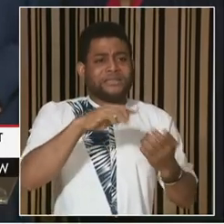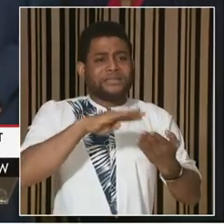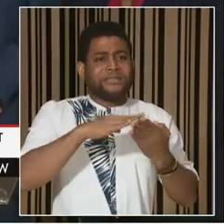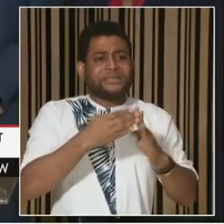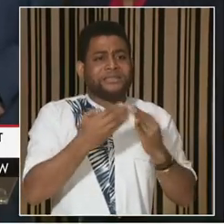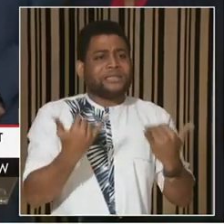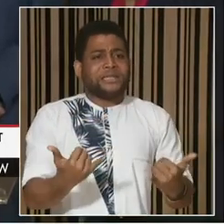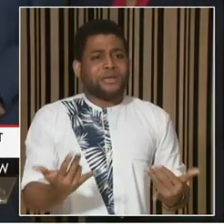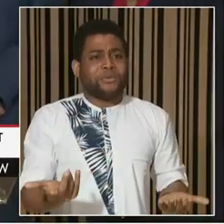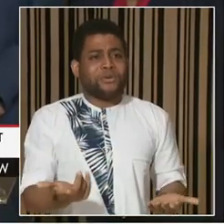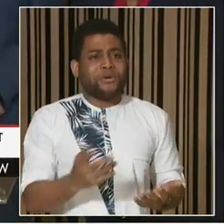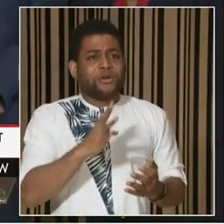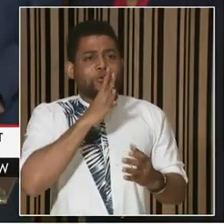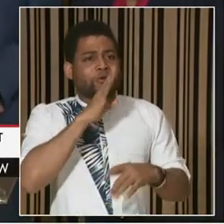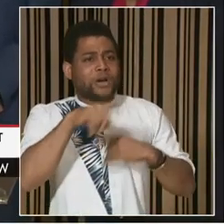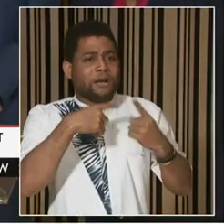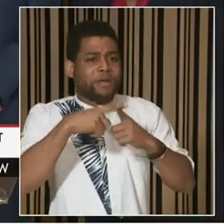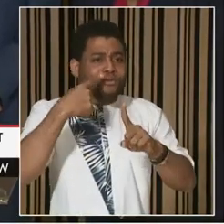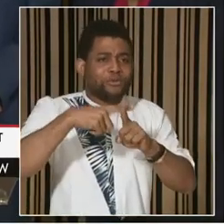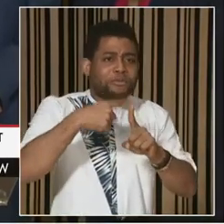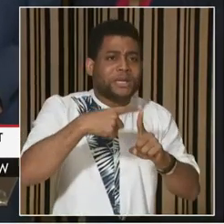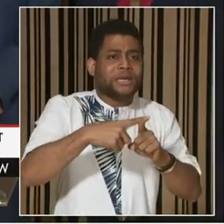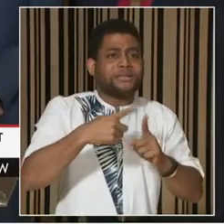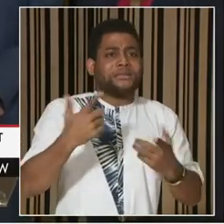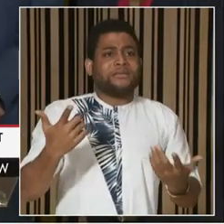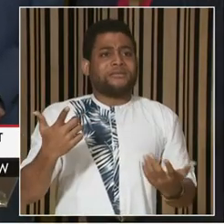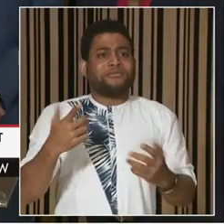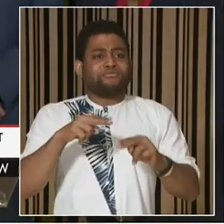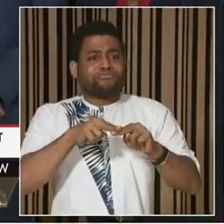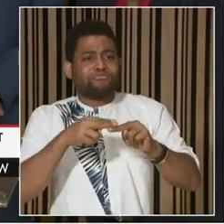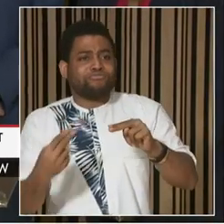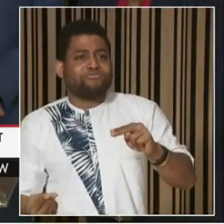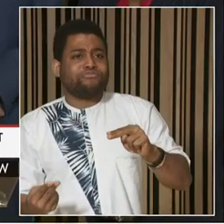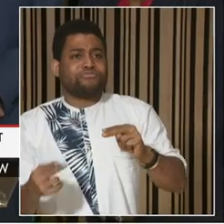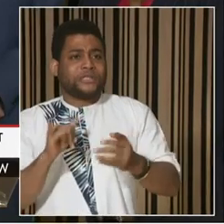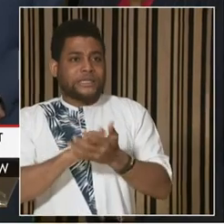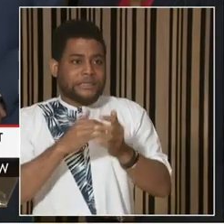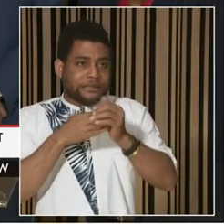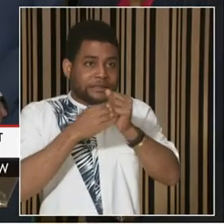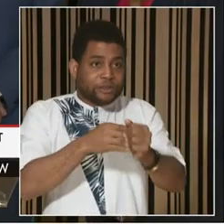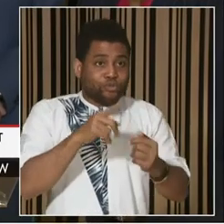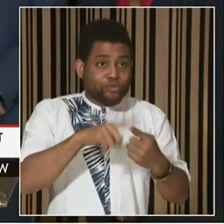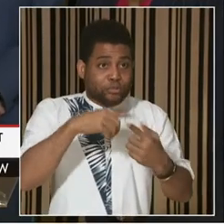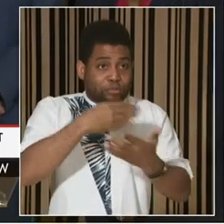the surplus being revised down. Did that lead to the budget books being delayed?